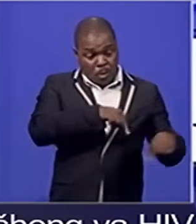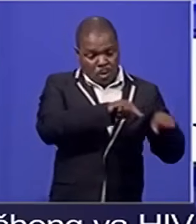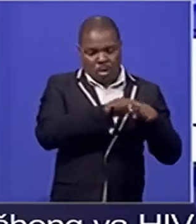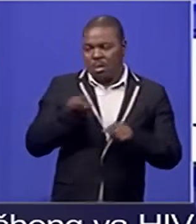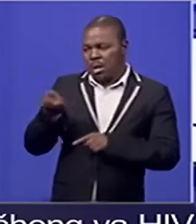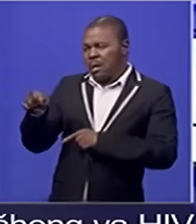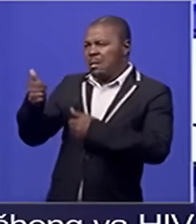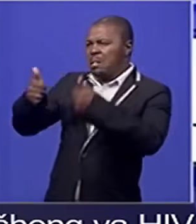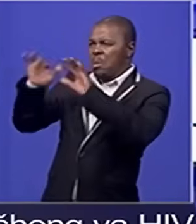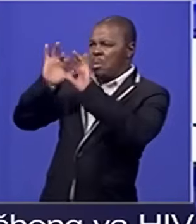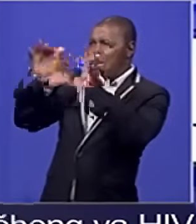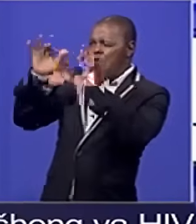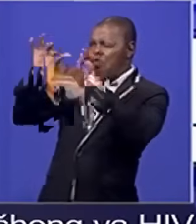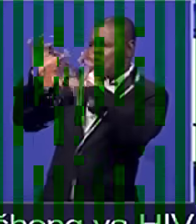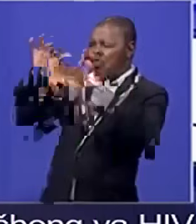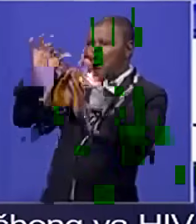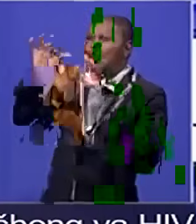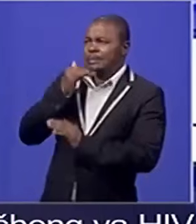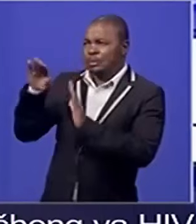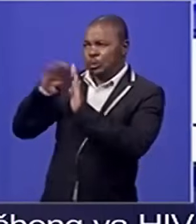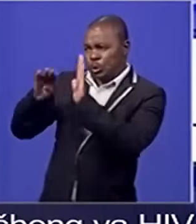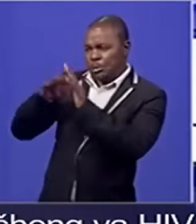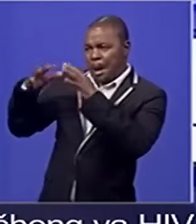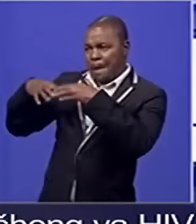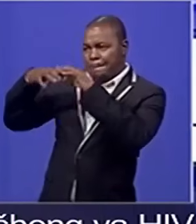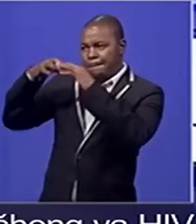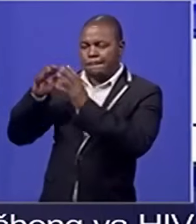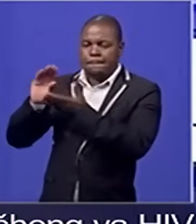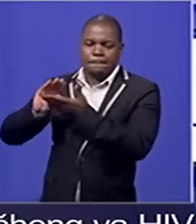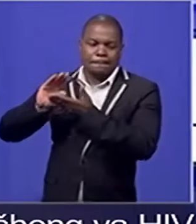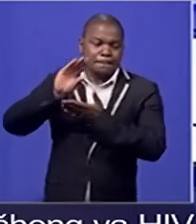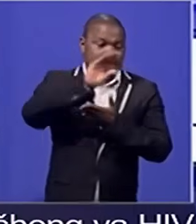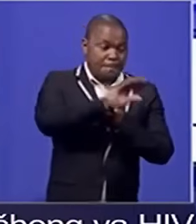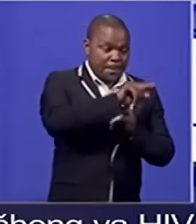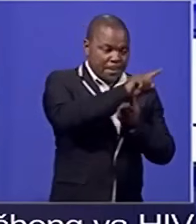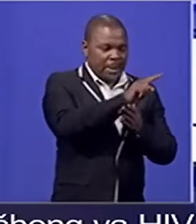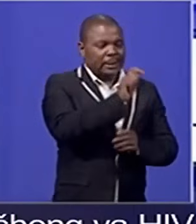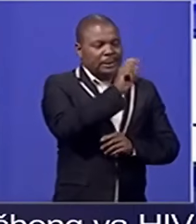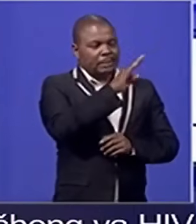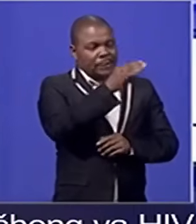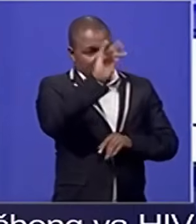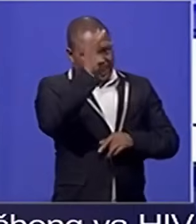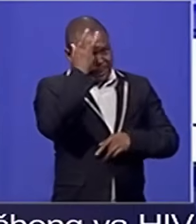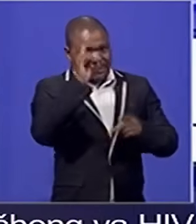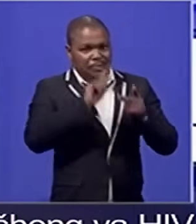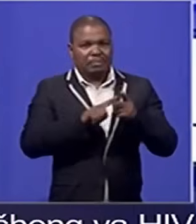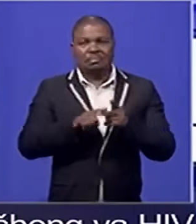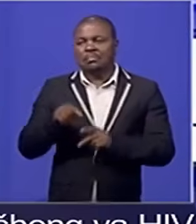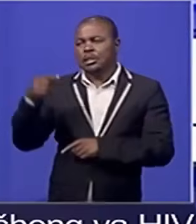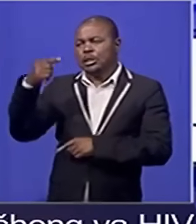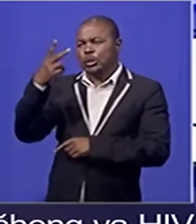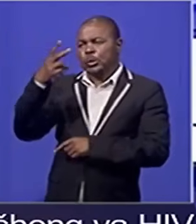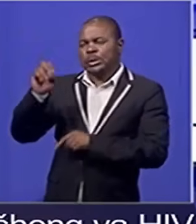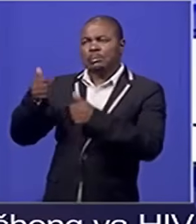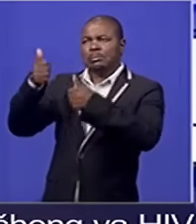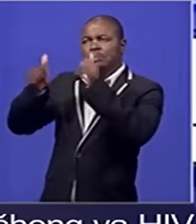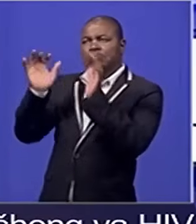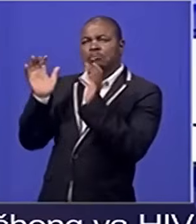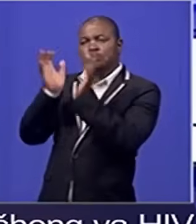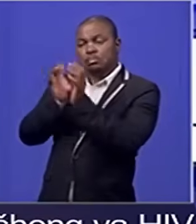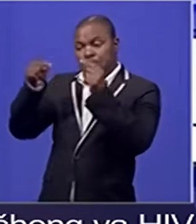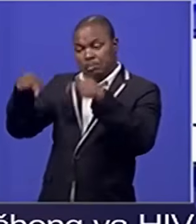pele kaonafatšo ya mananeo ka mašeleng bolwetši bja tuberculosis. Baetapele go tšwa dinageng tša G20 ba kopana